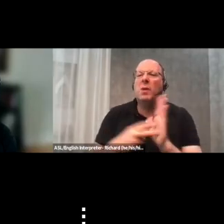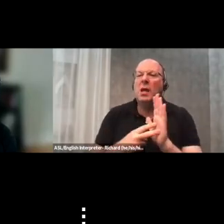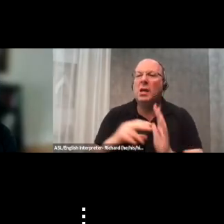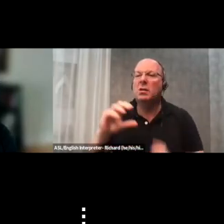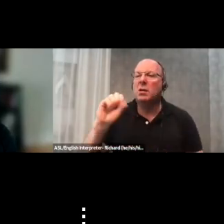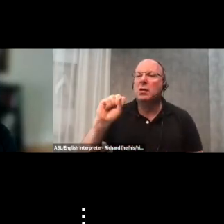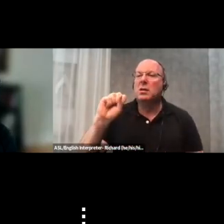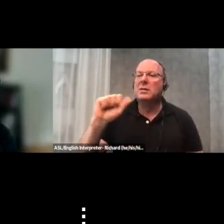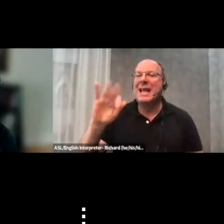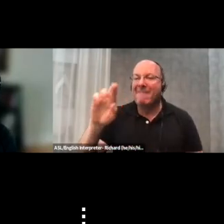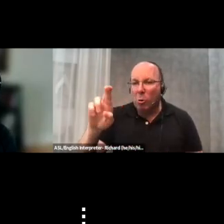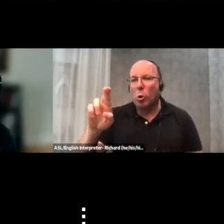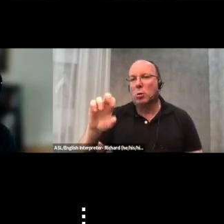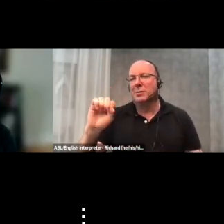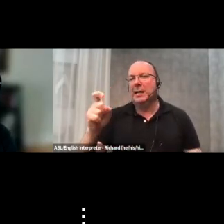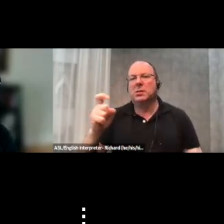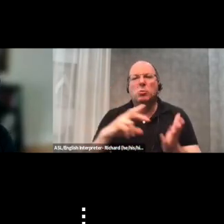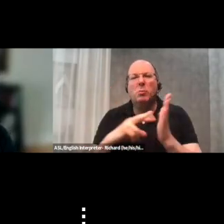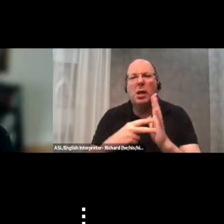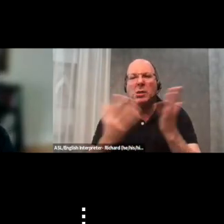What do you all think?